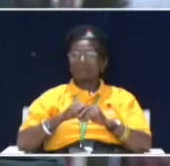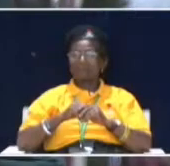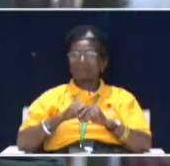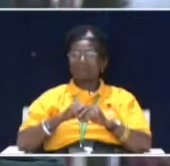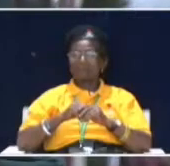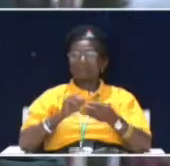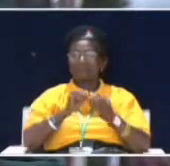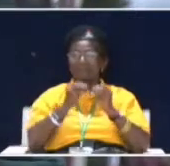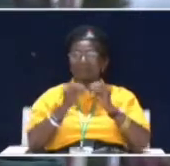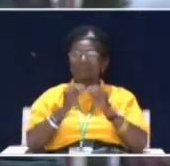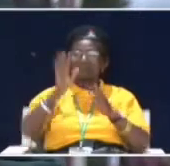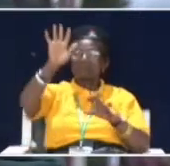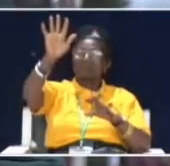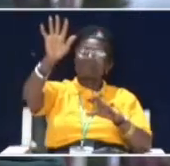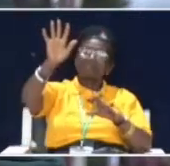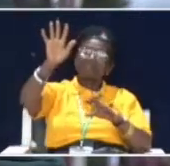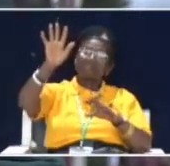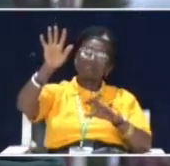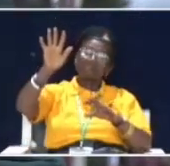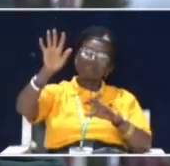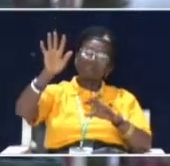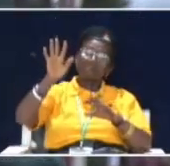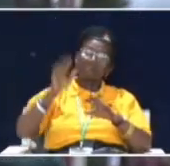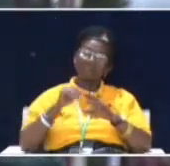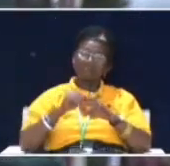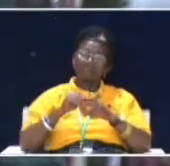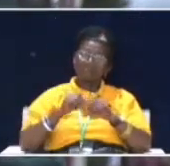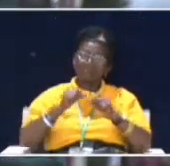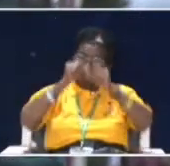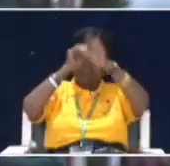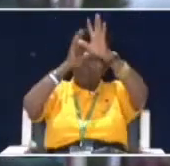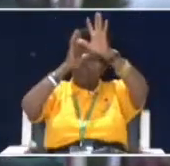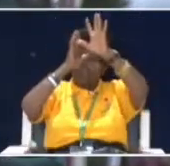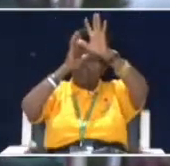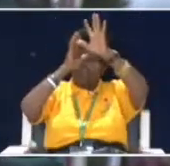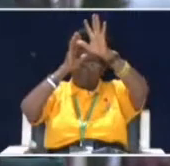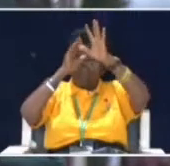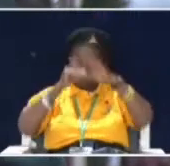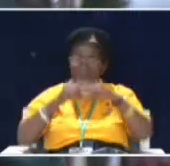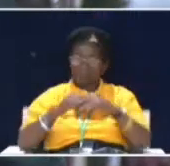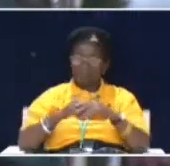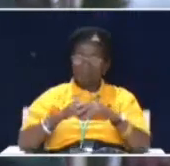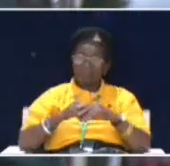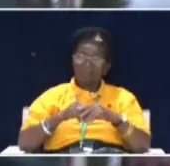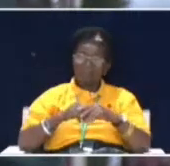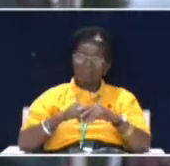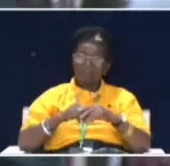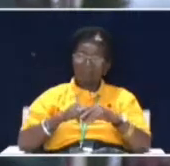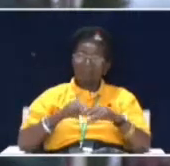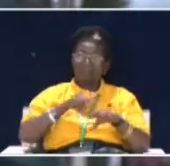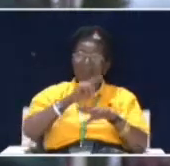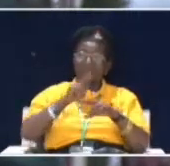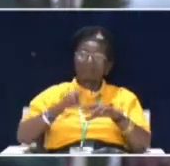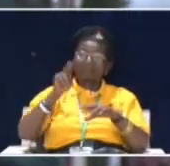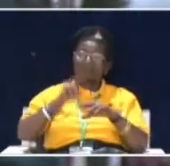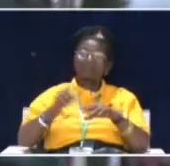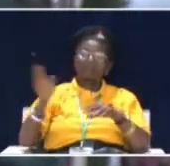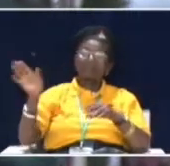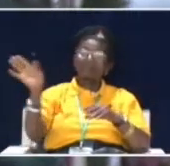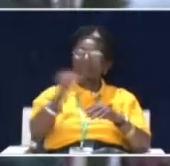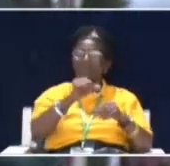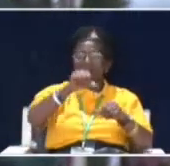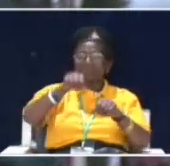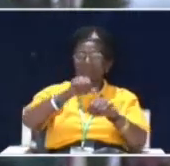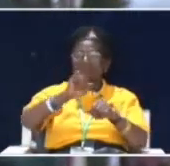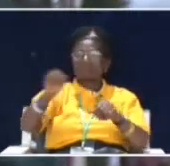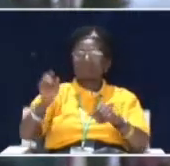Number five. Ìkarùn-ún. Father, Baba, increase your anointing upon me. Ẹ jẹ́ kí